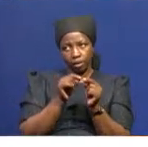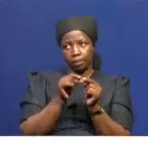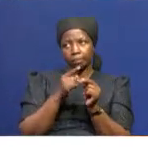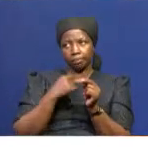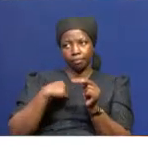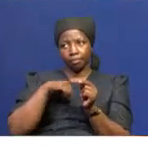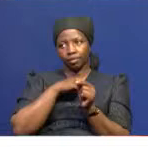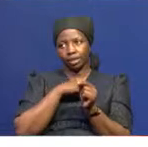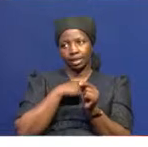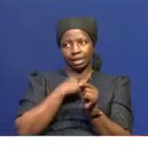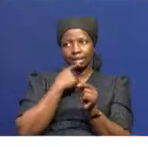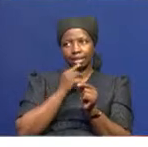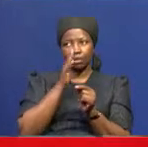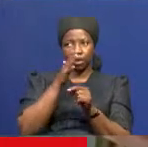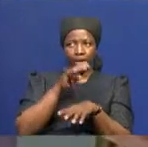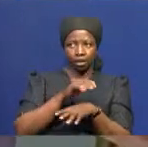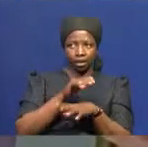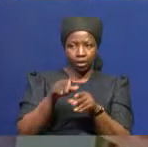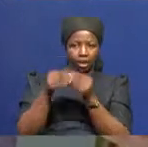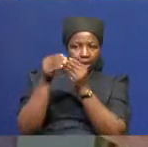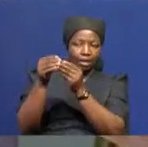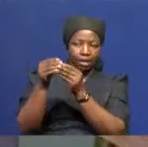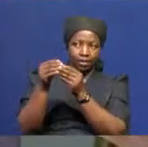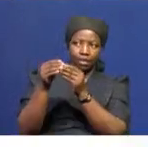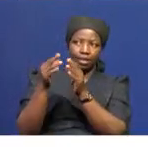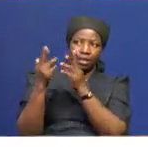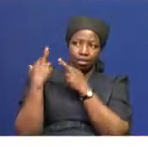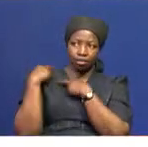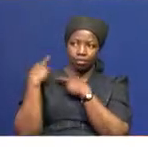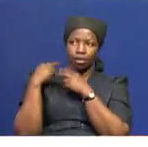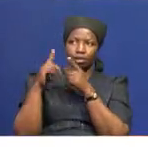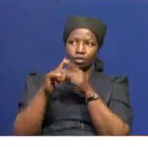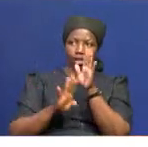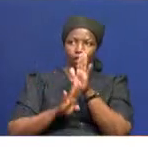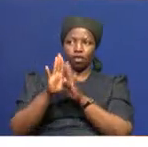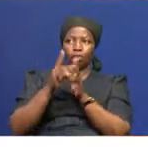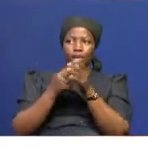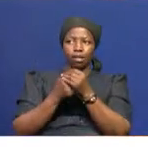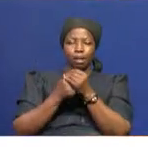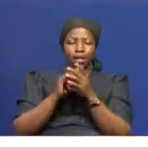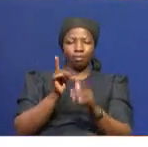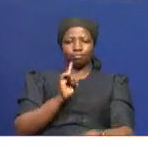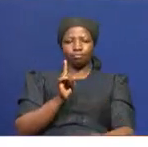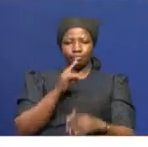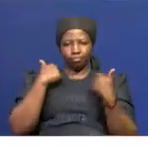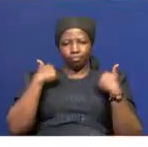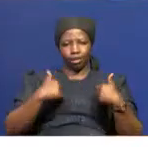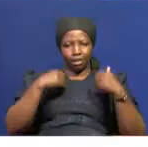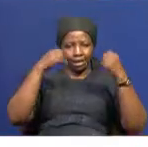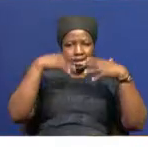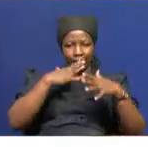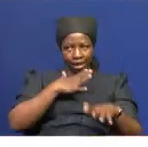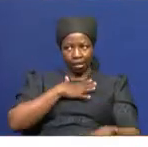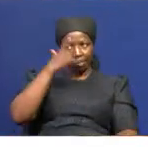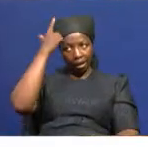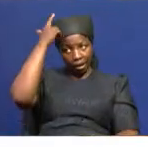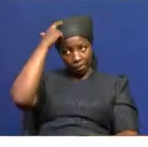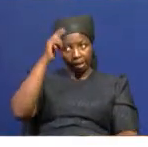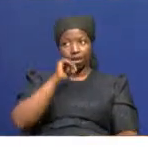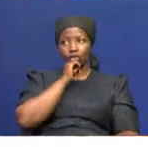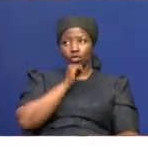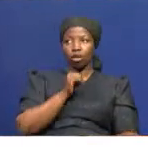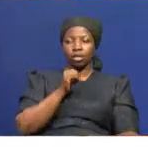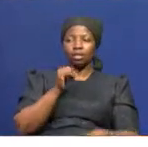we are not saying we are abdicating this responsibility to our development partners. And I am very clear in my mind that it is not the responsibility